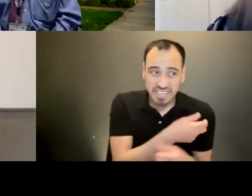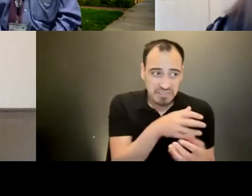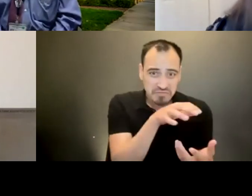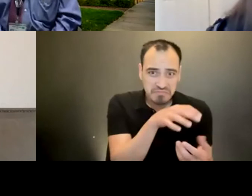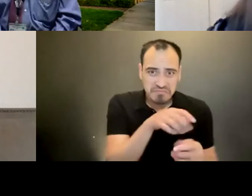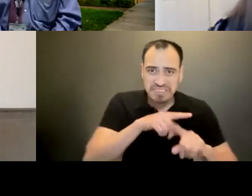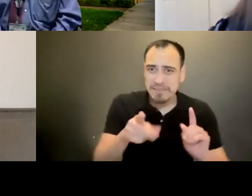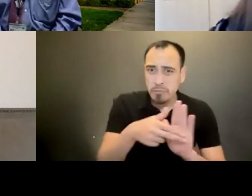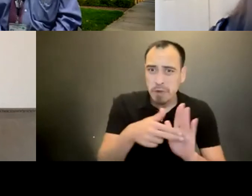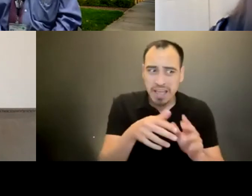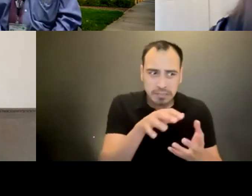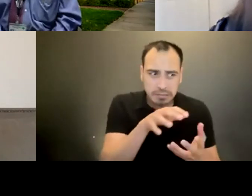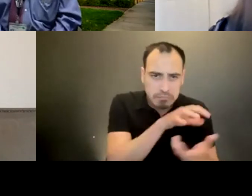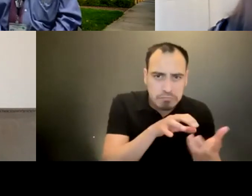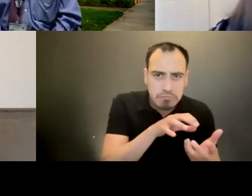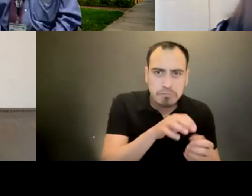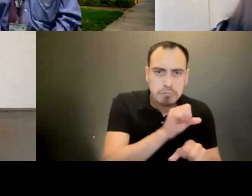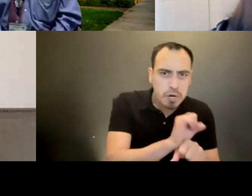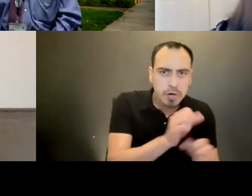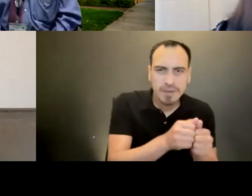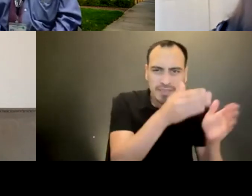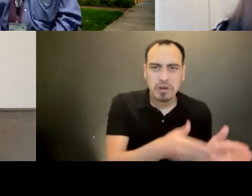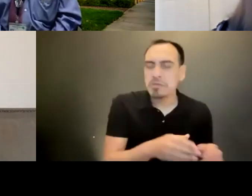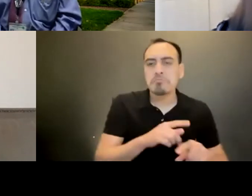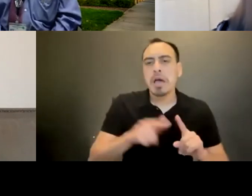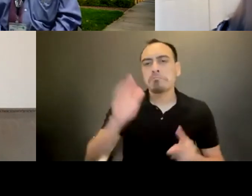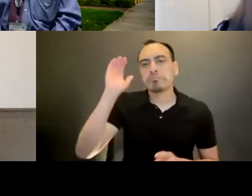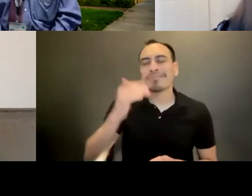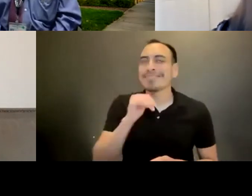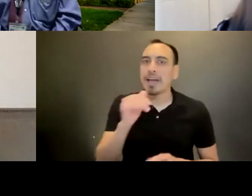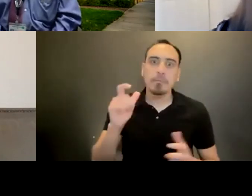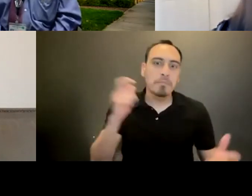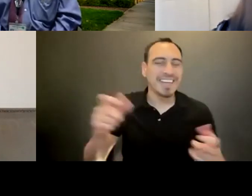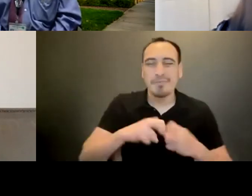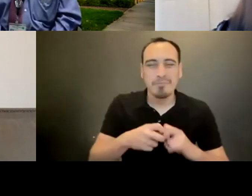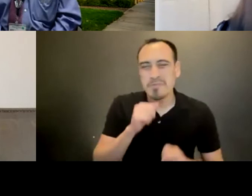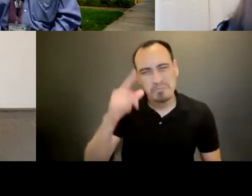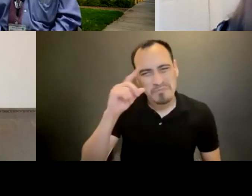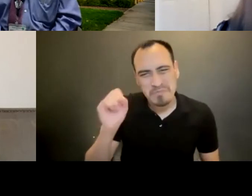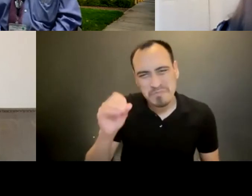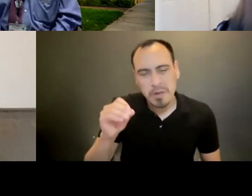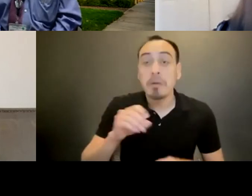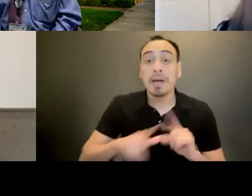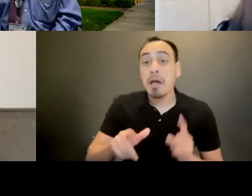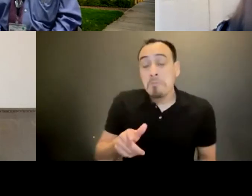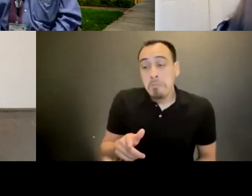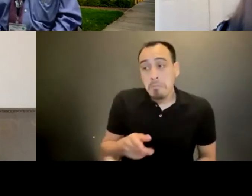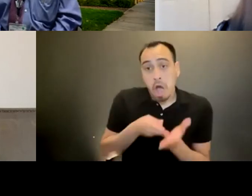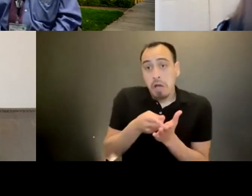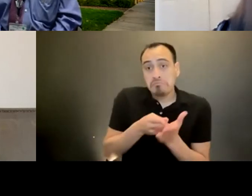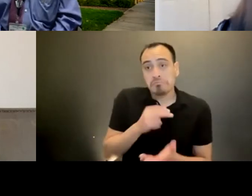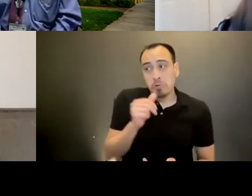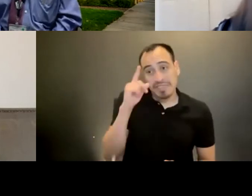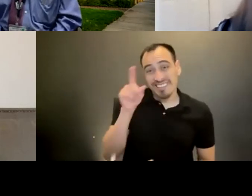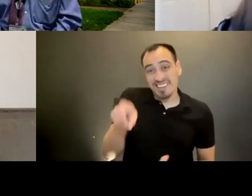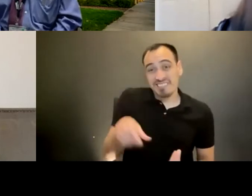be a major problem. It's just that I don't think you're going to necessarily need it. And the